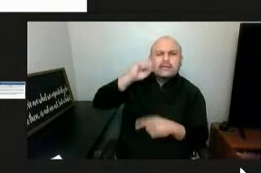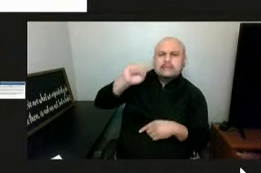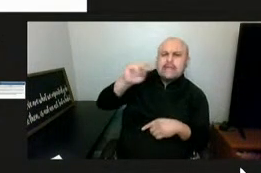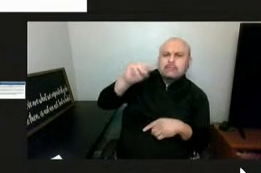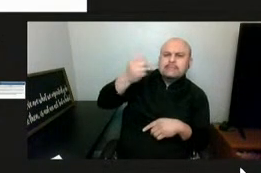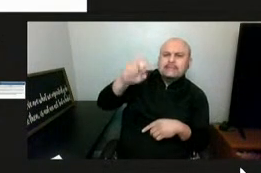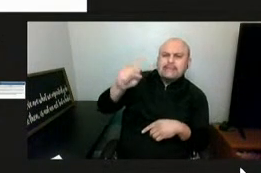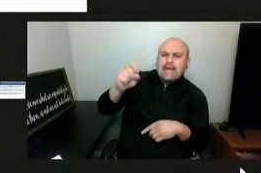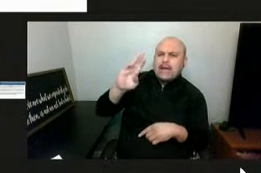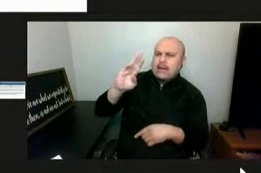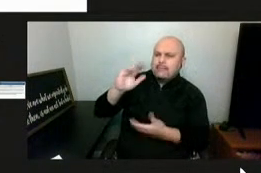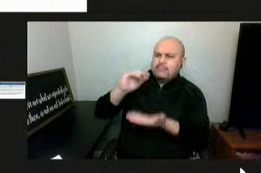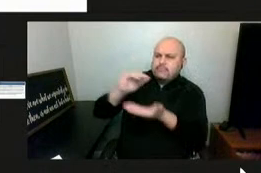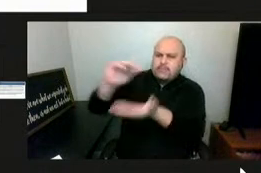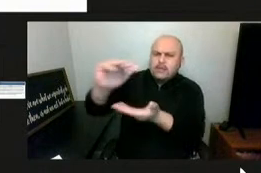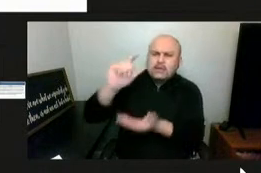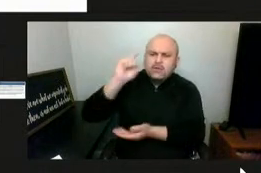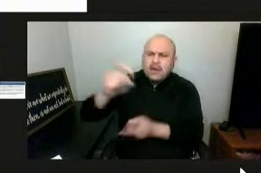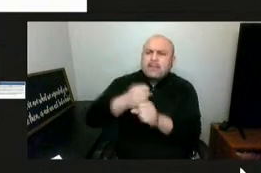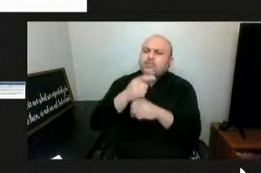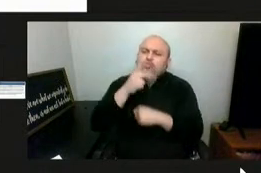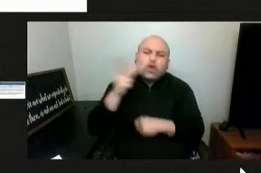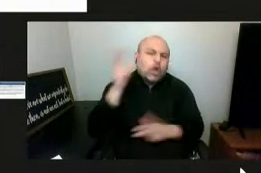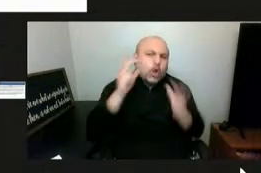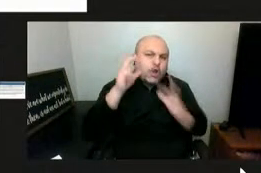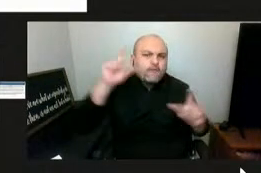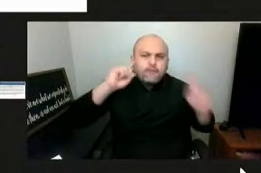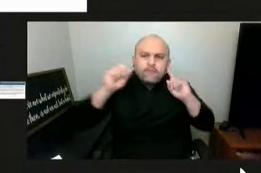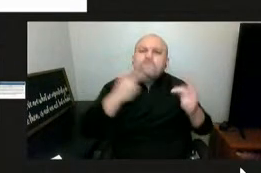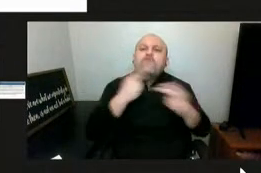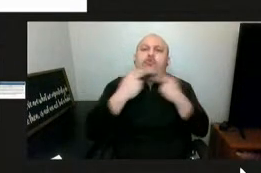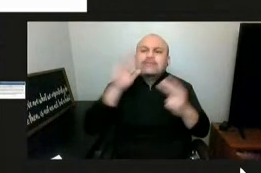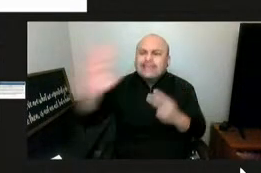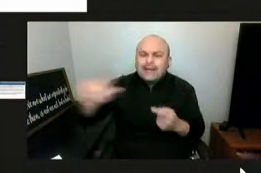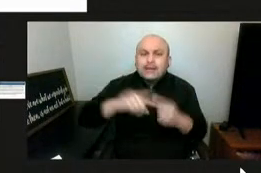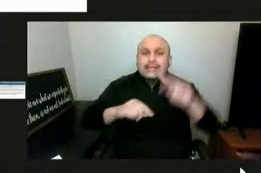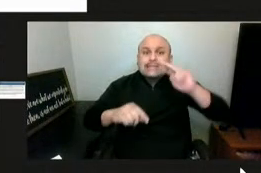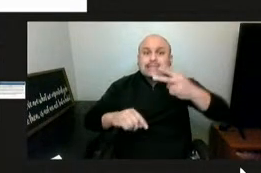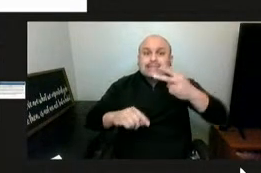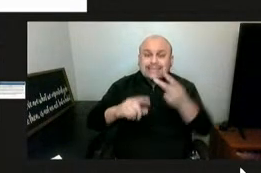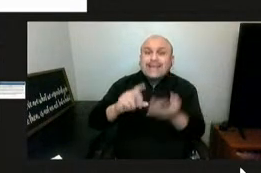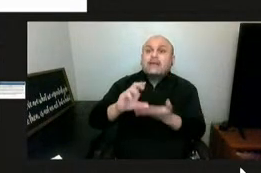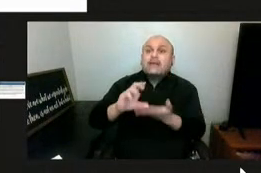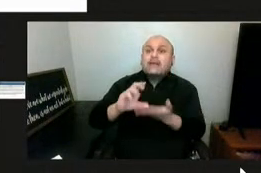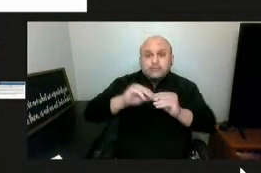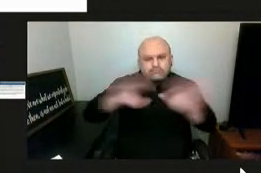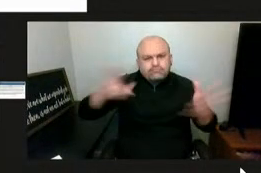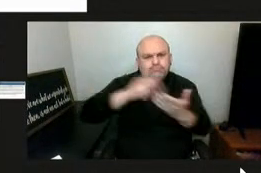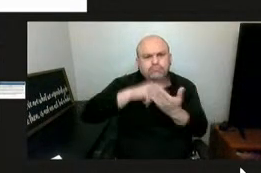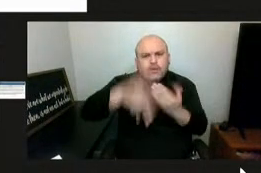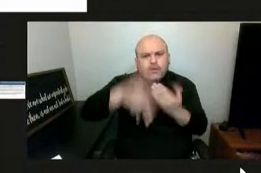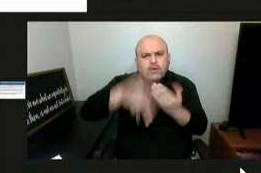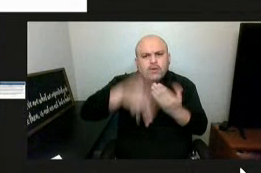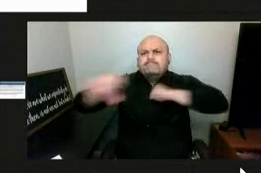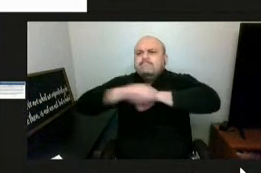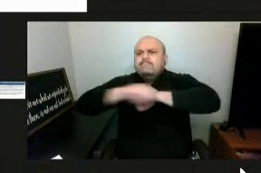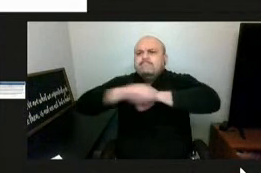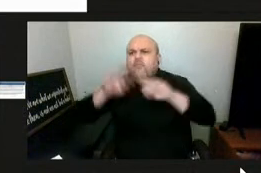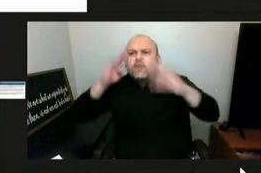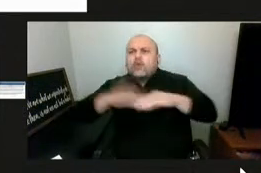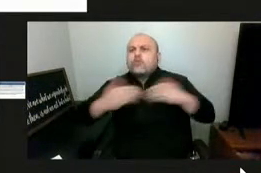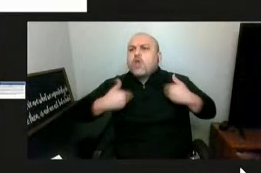try and ensure that that voice is there. Second, launching a national outreach and education campaign focused on young people,